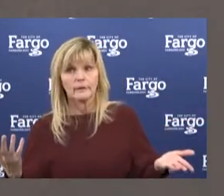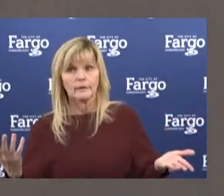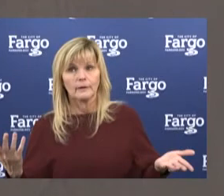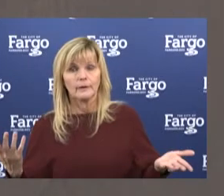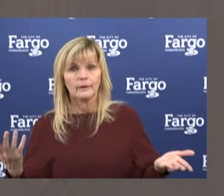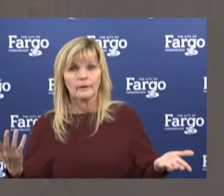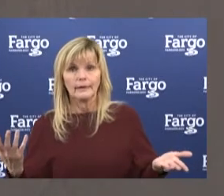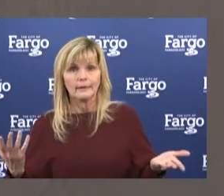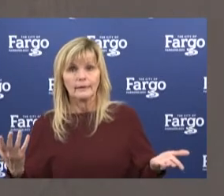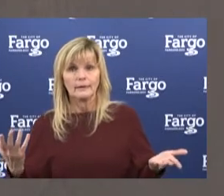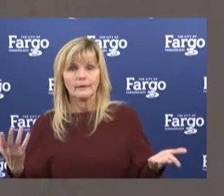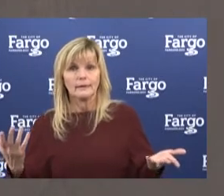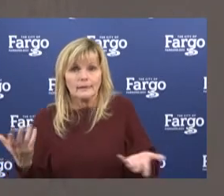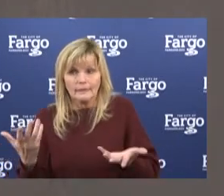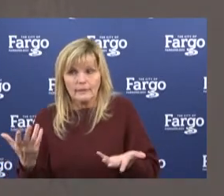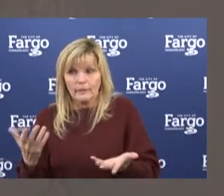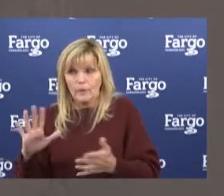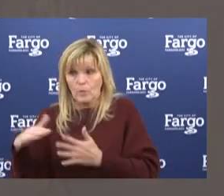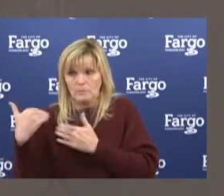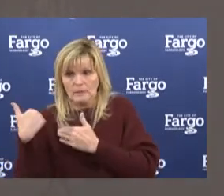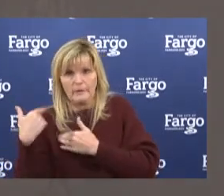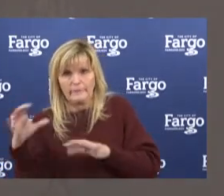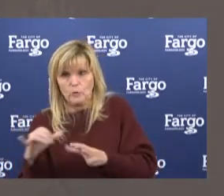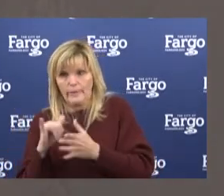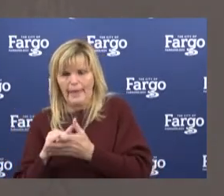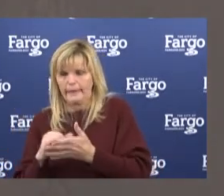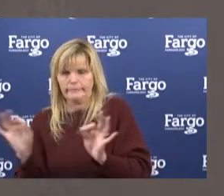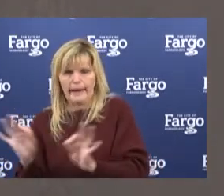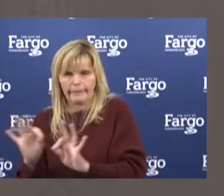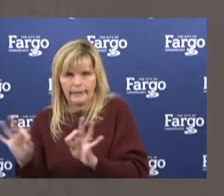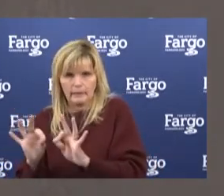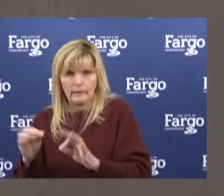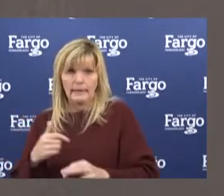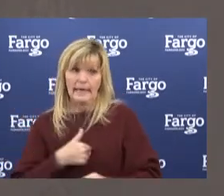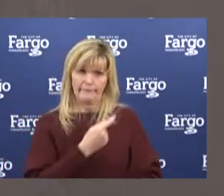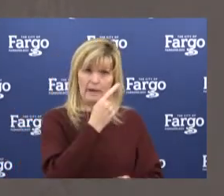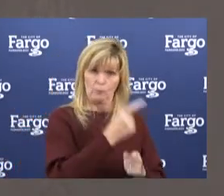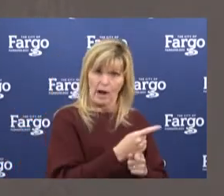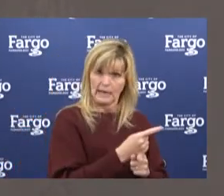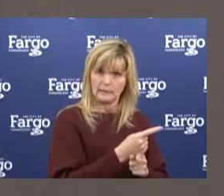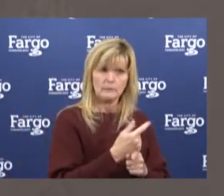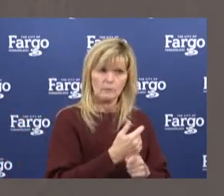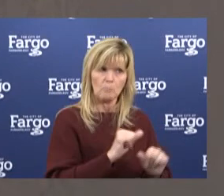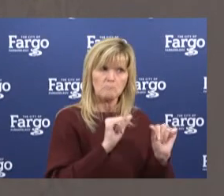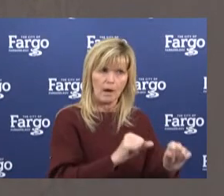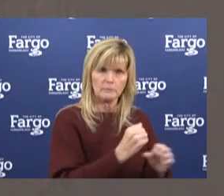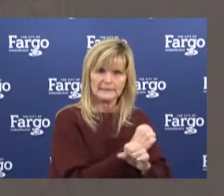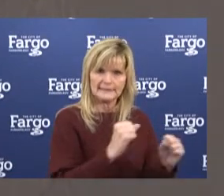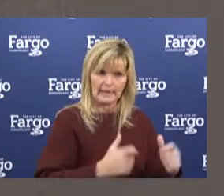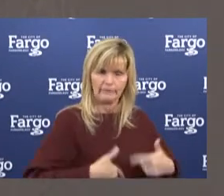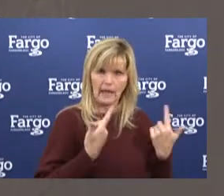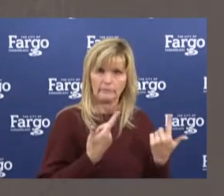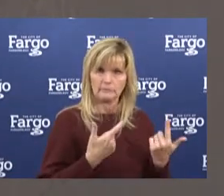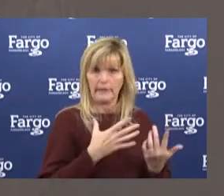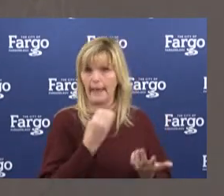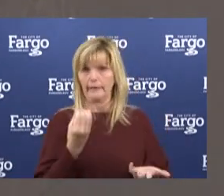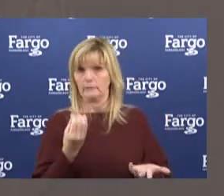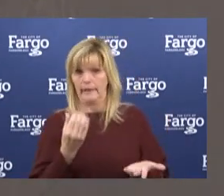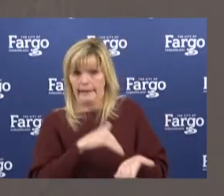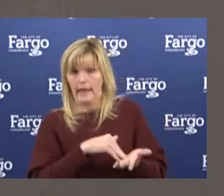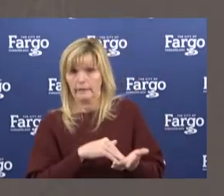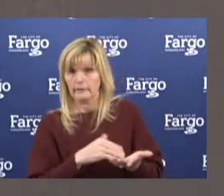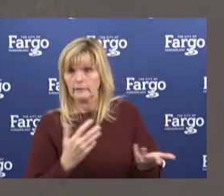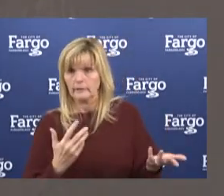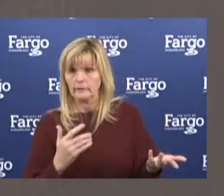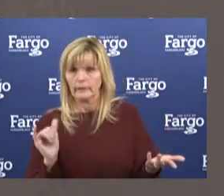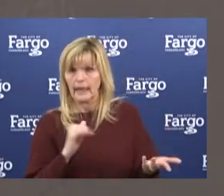the heavy lift is next to nothing. If I'm right, we wind up potentially saving lives. And at the very least, I think, again, as we've said prior